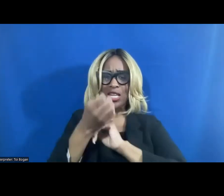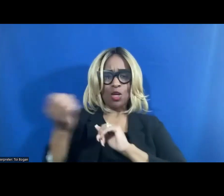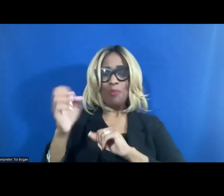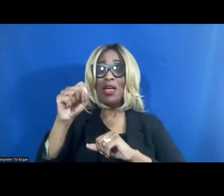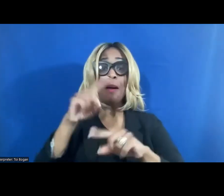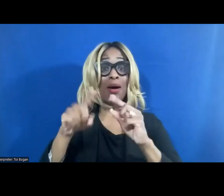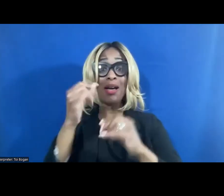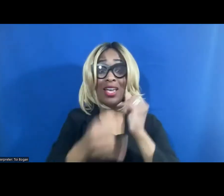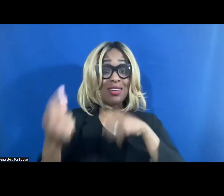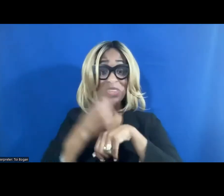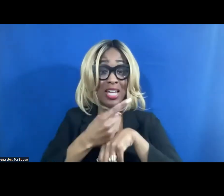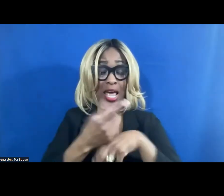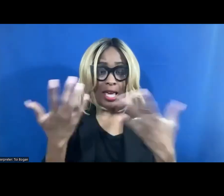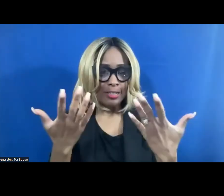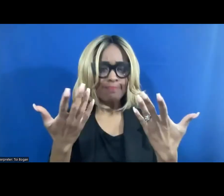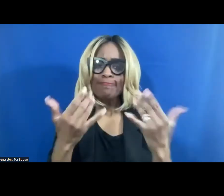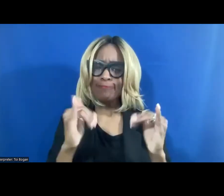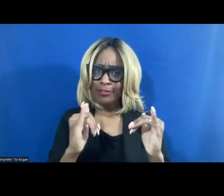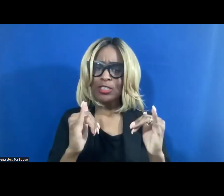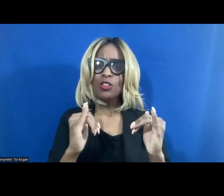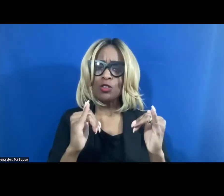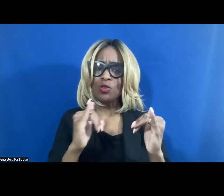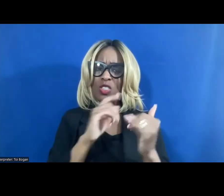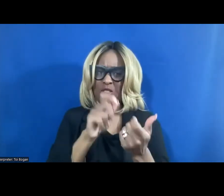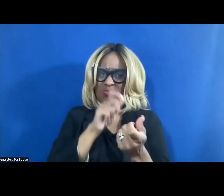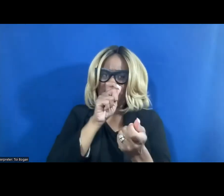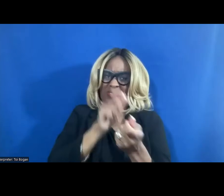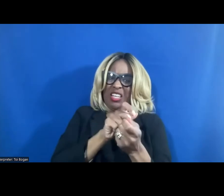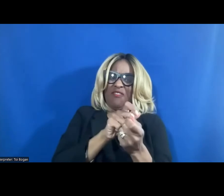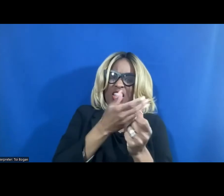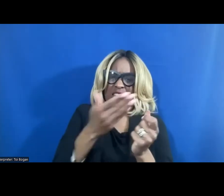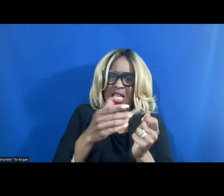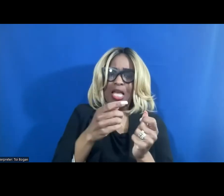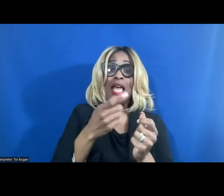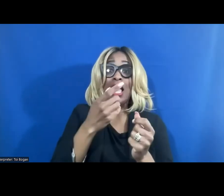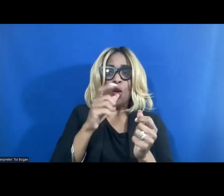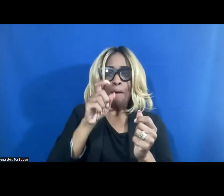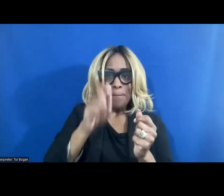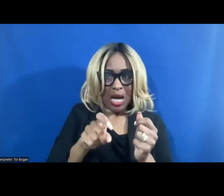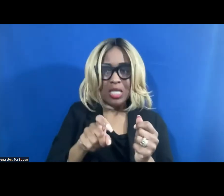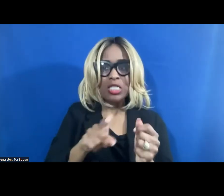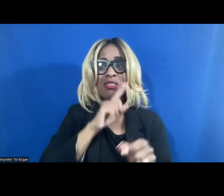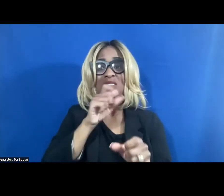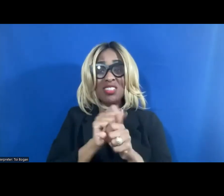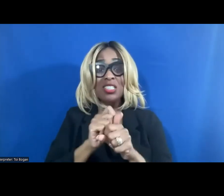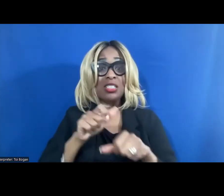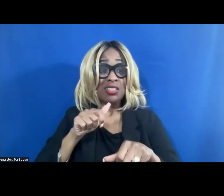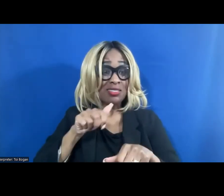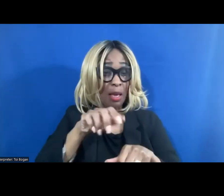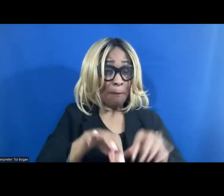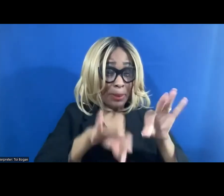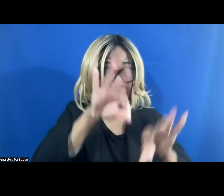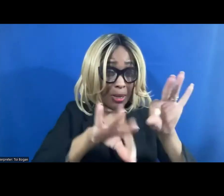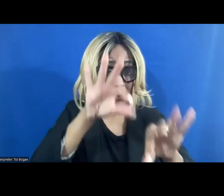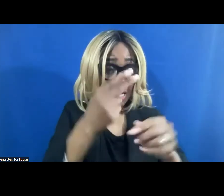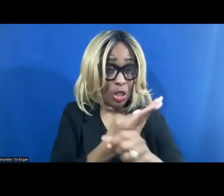end of the day, there are still certain crops that you have to still pick by hand. And right before the pandemic, I was